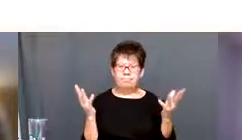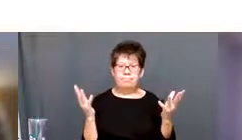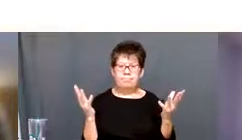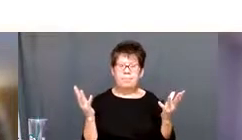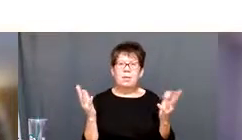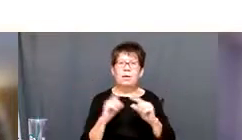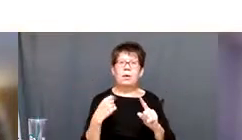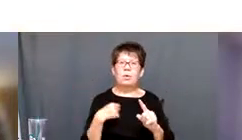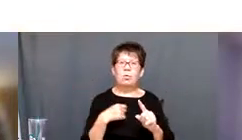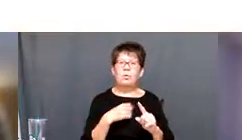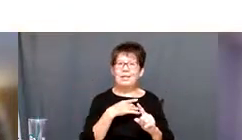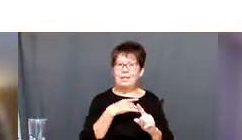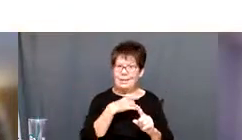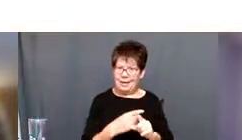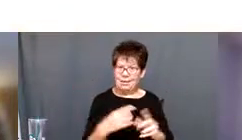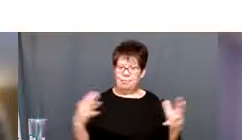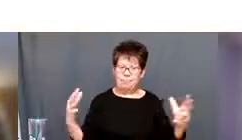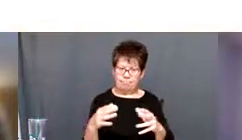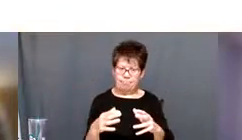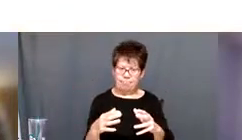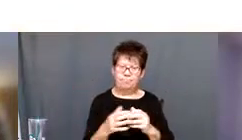have those meetings together.